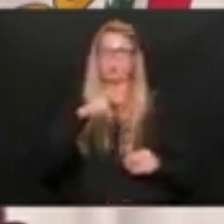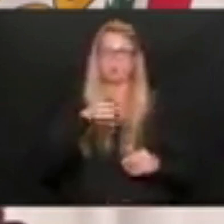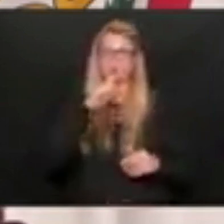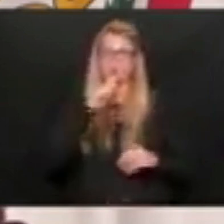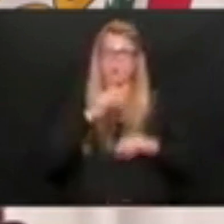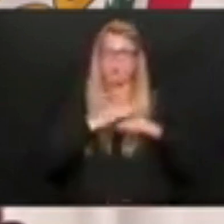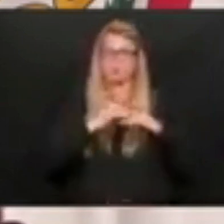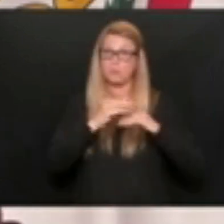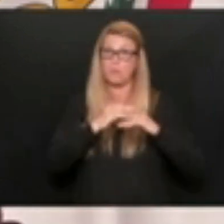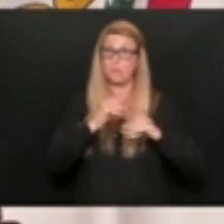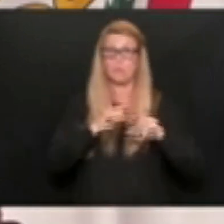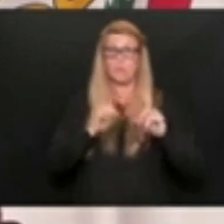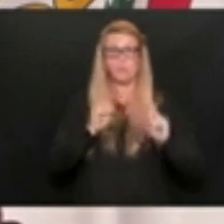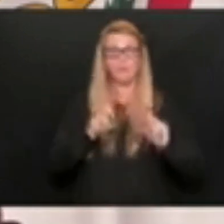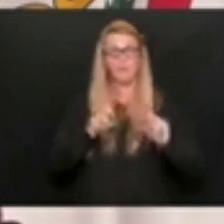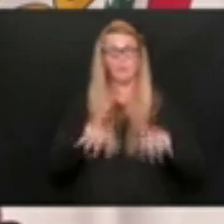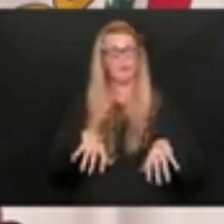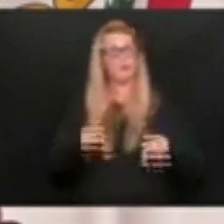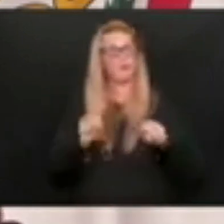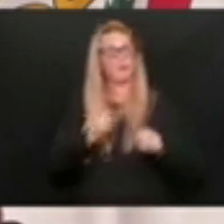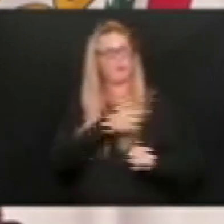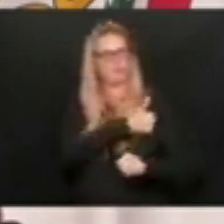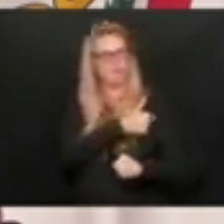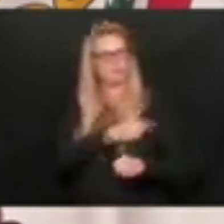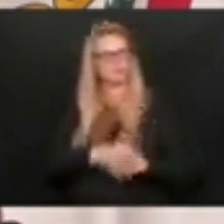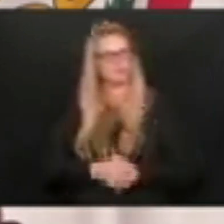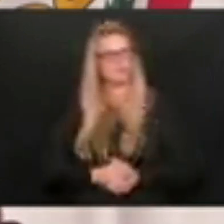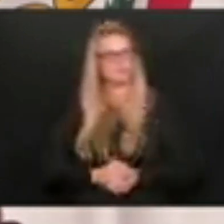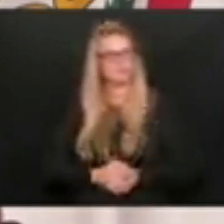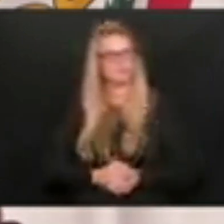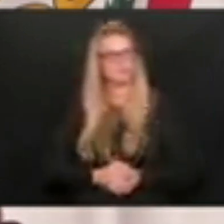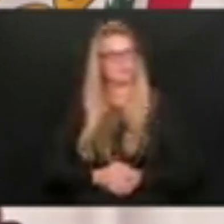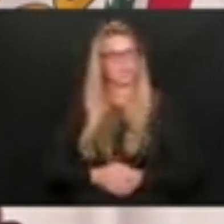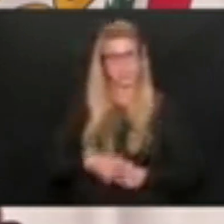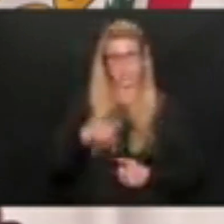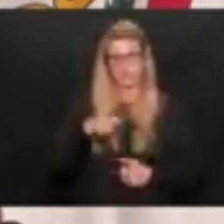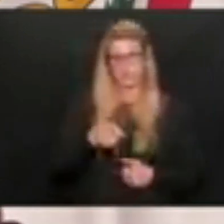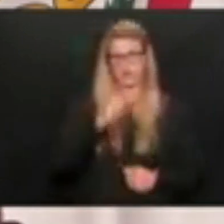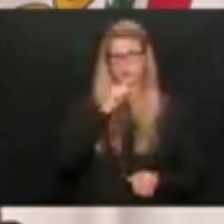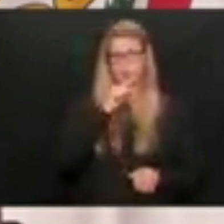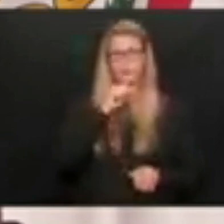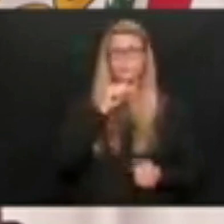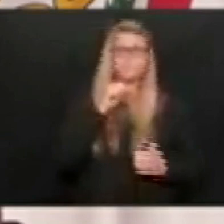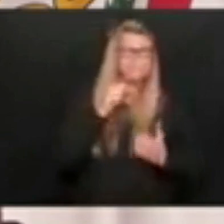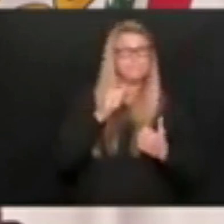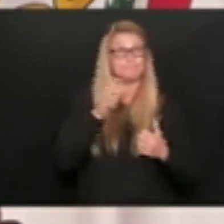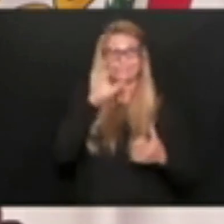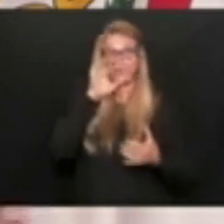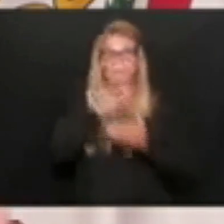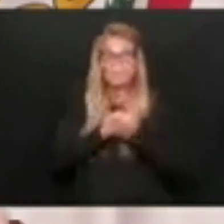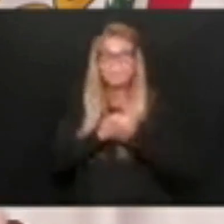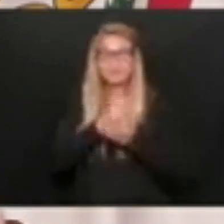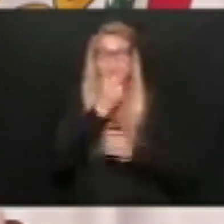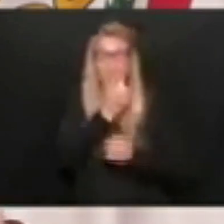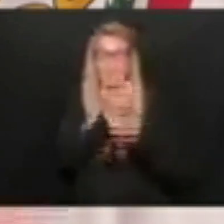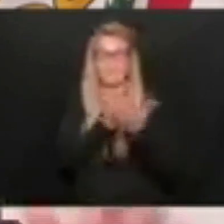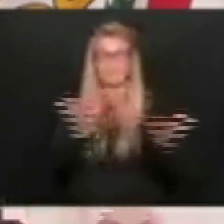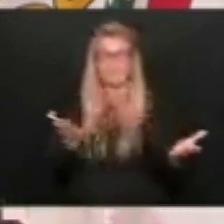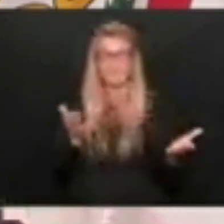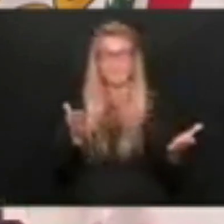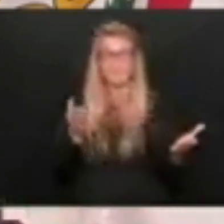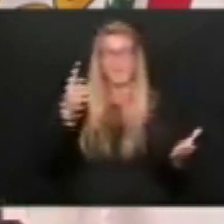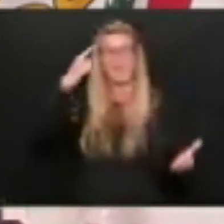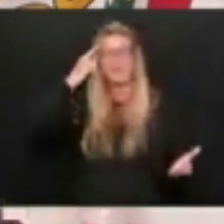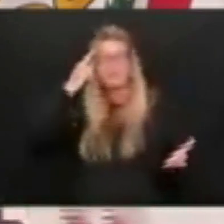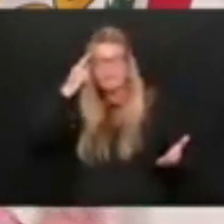these vaccines. Without any question, if you don't believe anything but one thing, think about